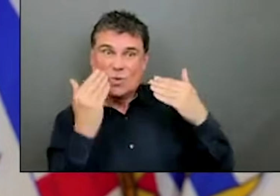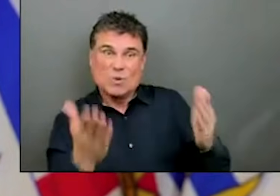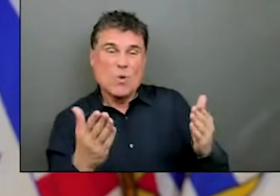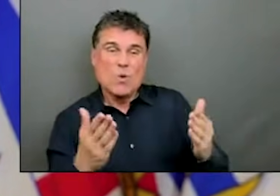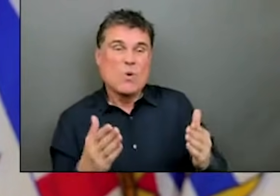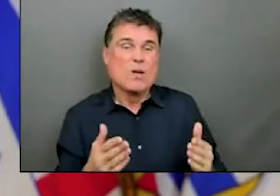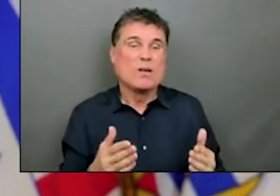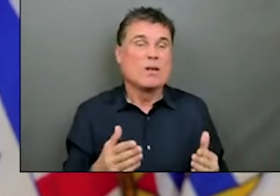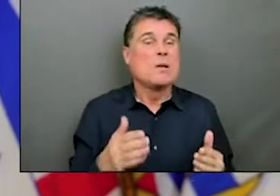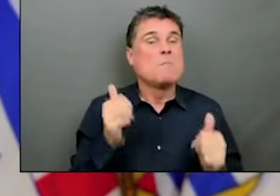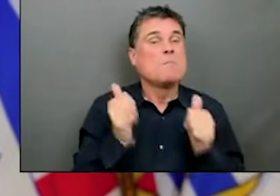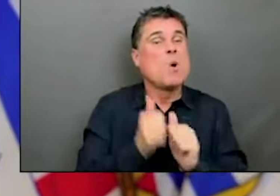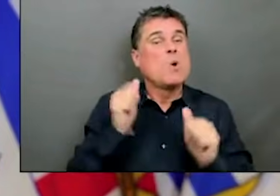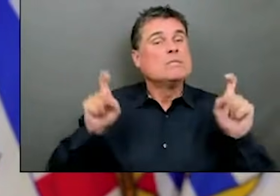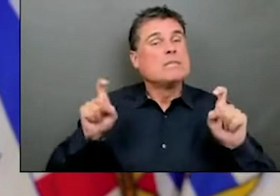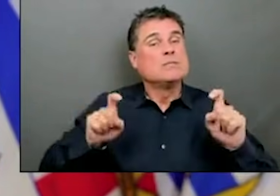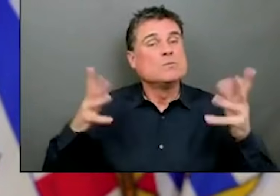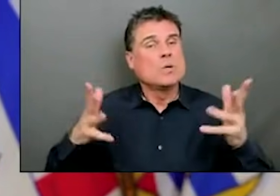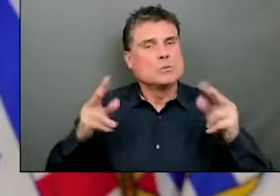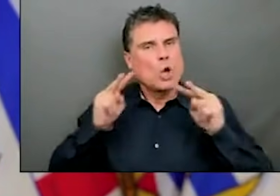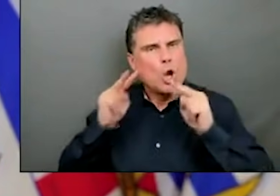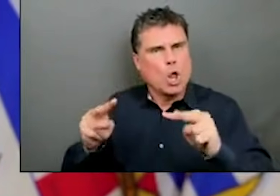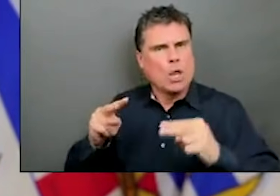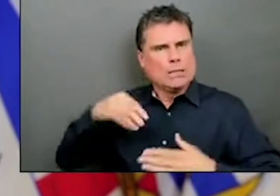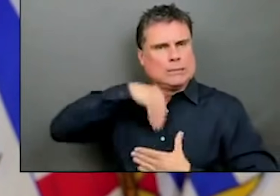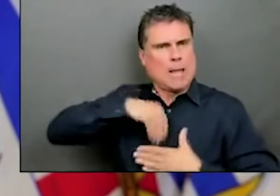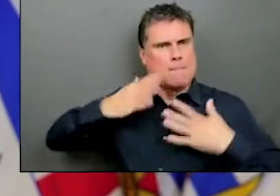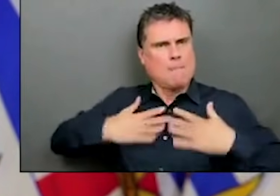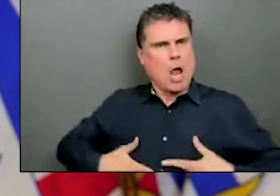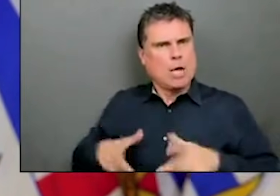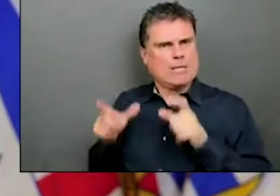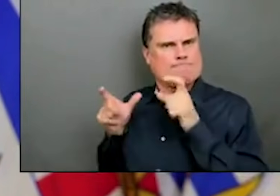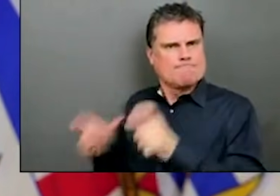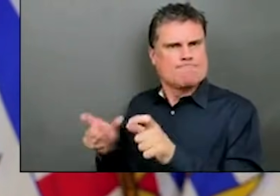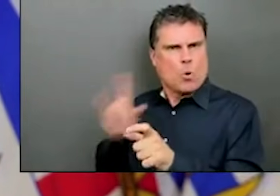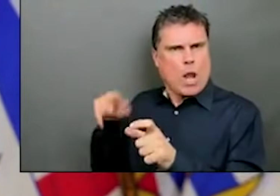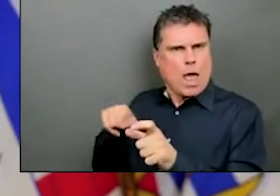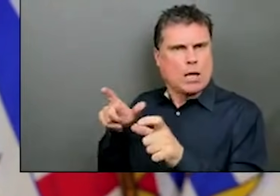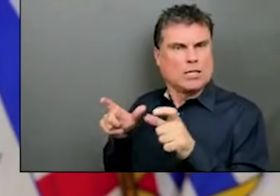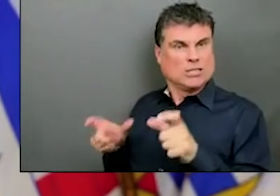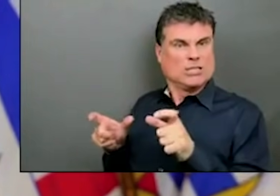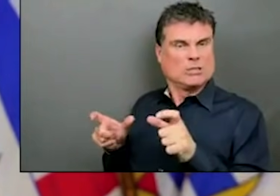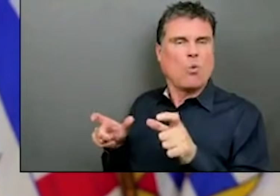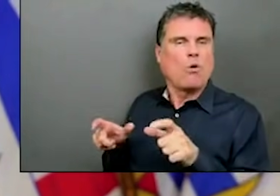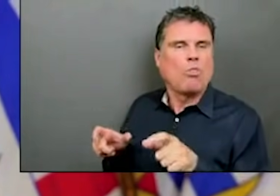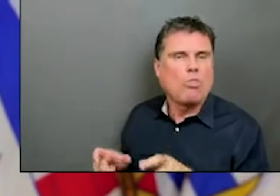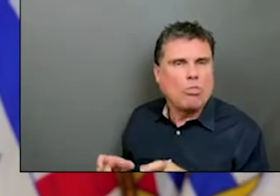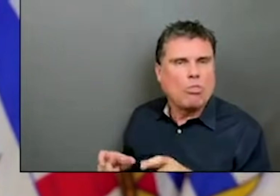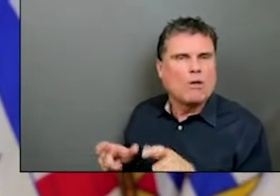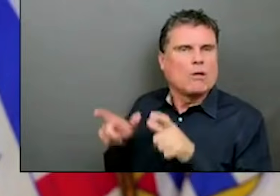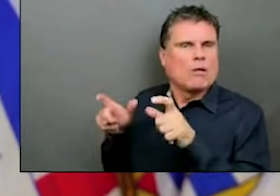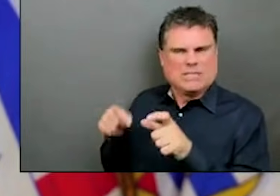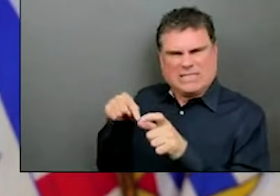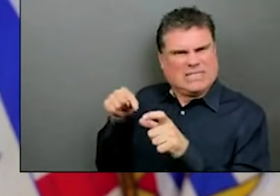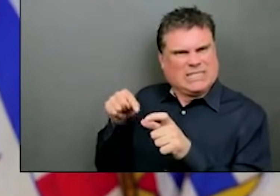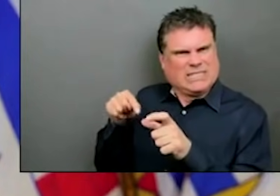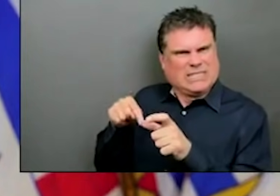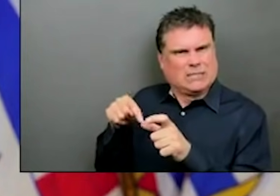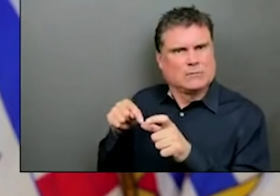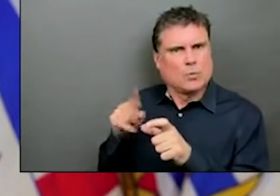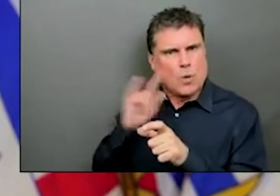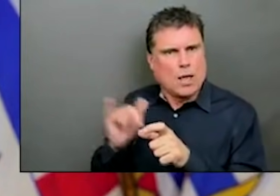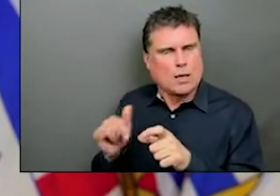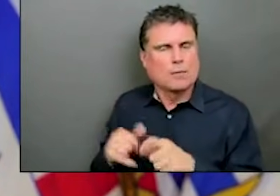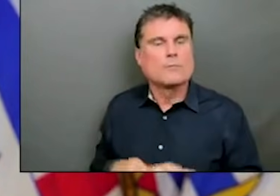So we will be watching that again very carefully as well. And we've been reaching out and connecting with our